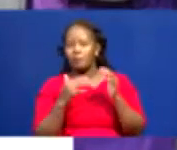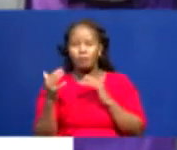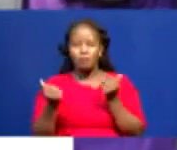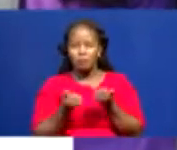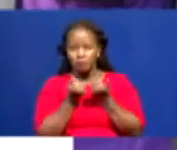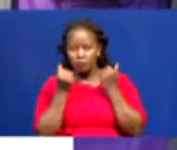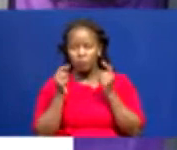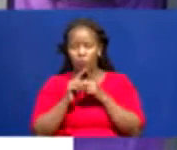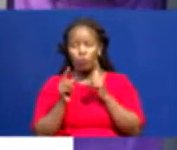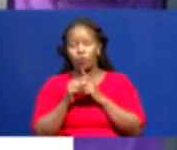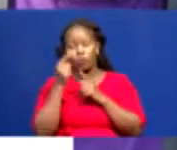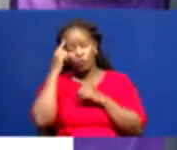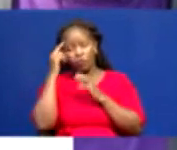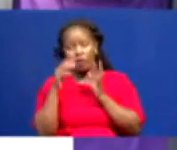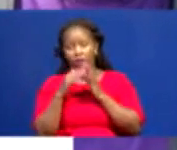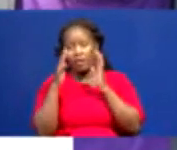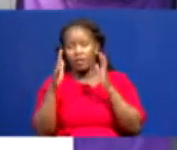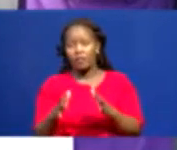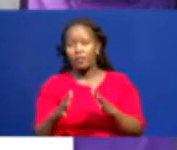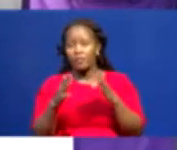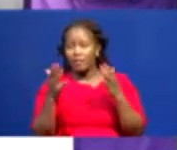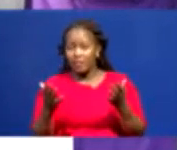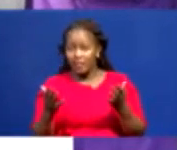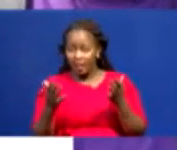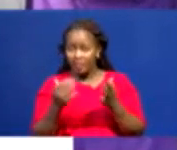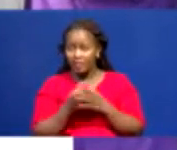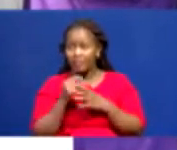kwa viongozi wetu pia tunawaomba ya kwamba